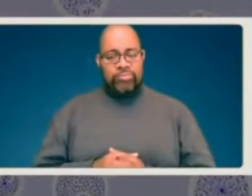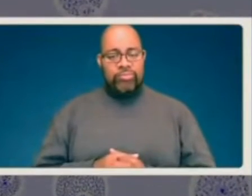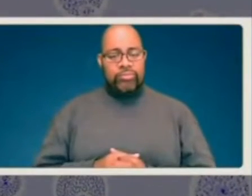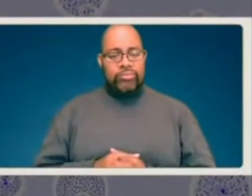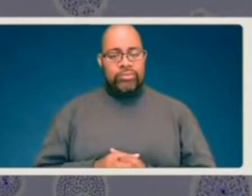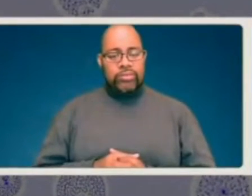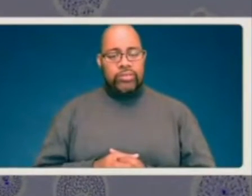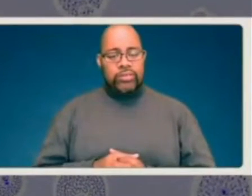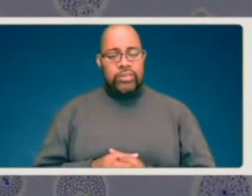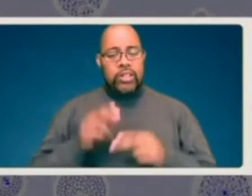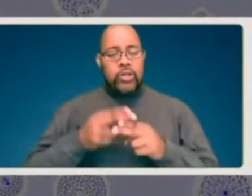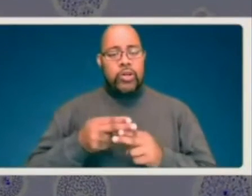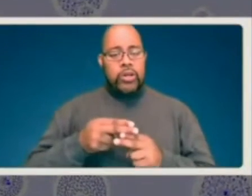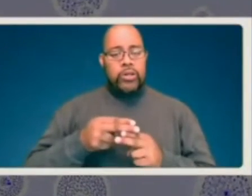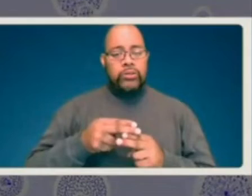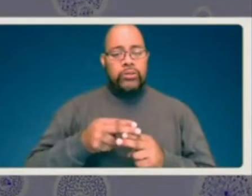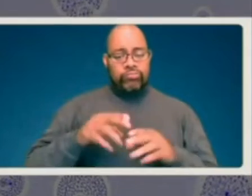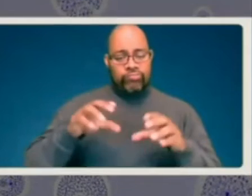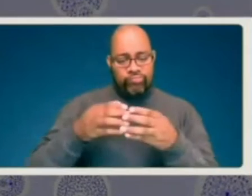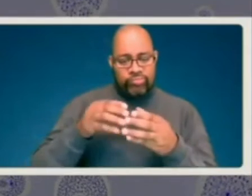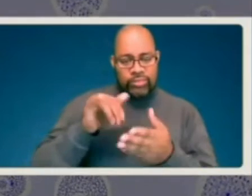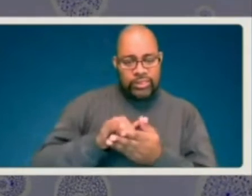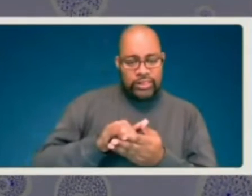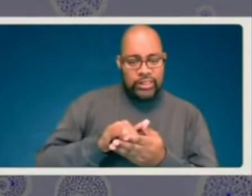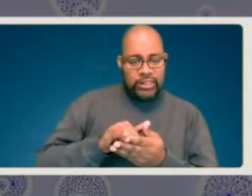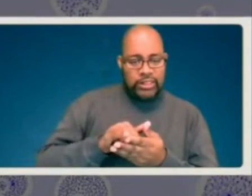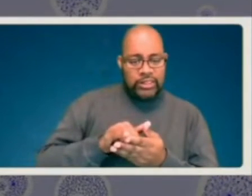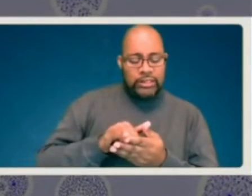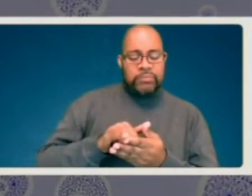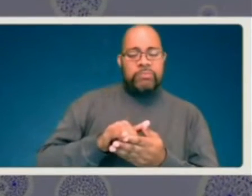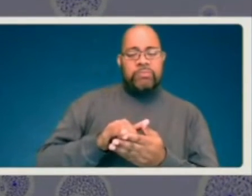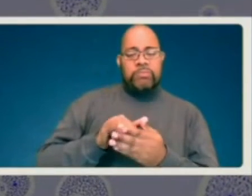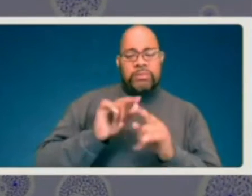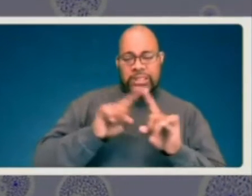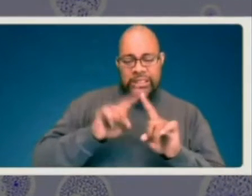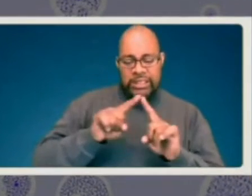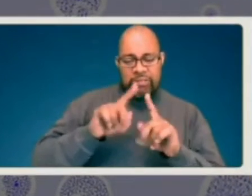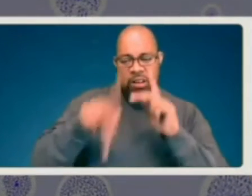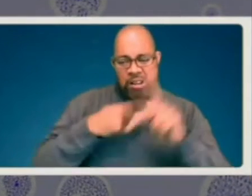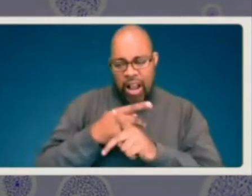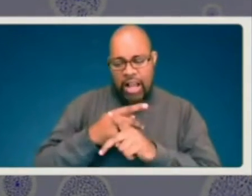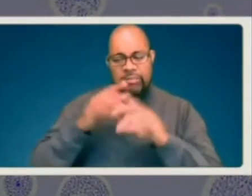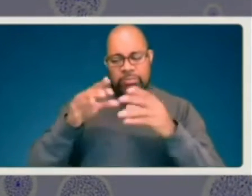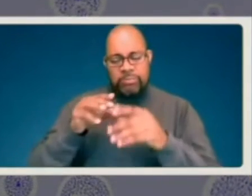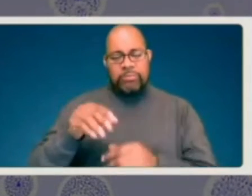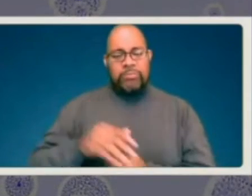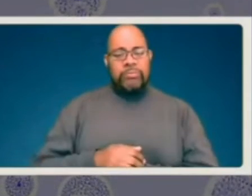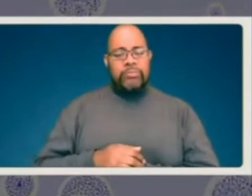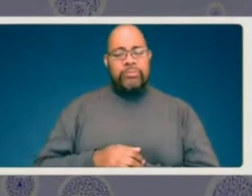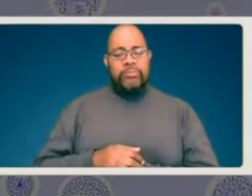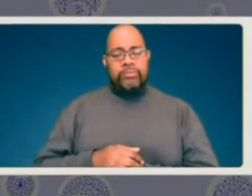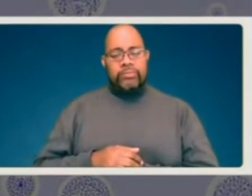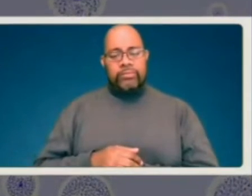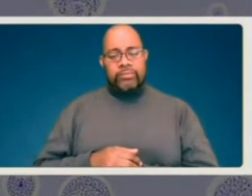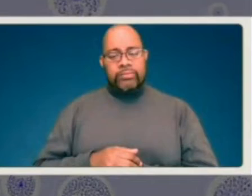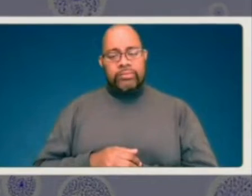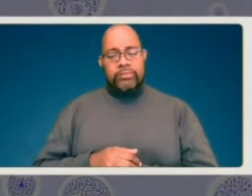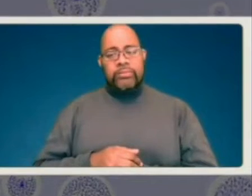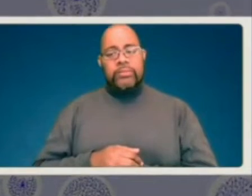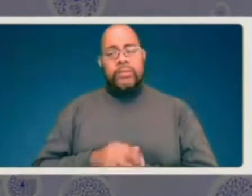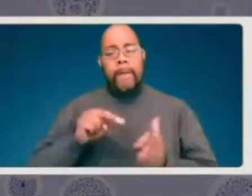personnel, which we call them macrophage. So this macrophage exists in different forms. Some of these macrophages are